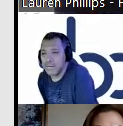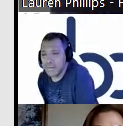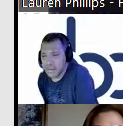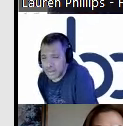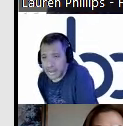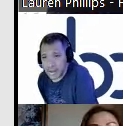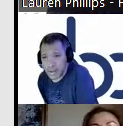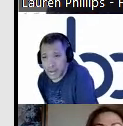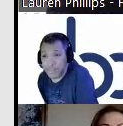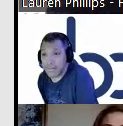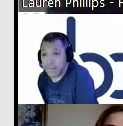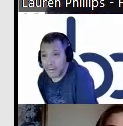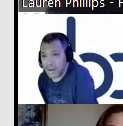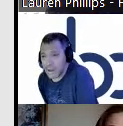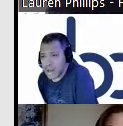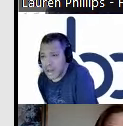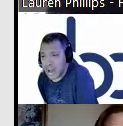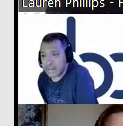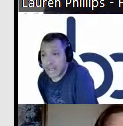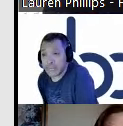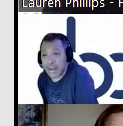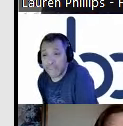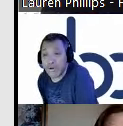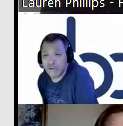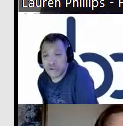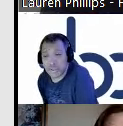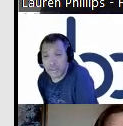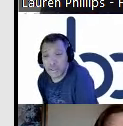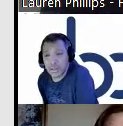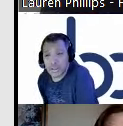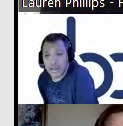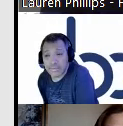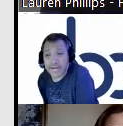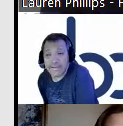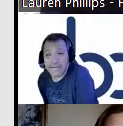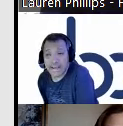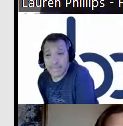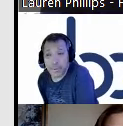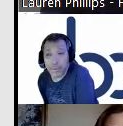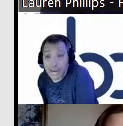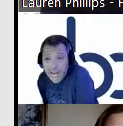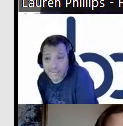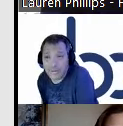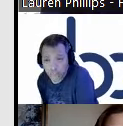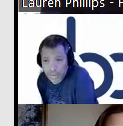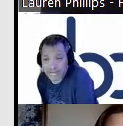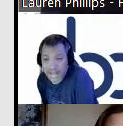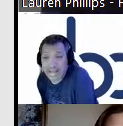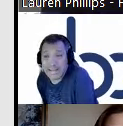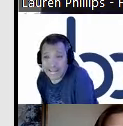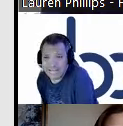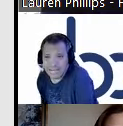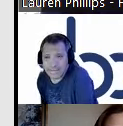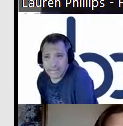remain compatible and functional, rather than having to wait